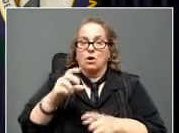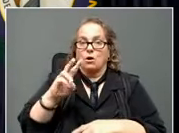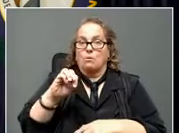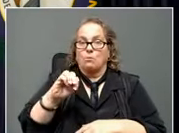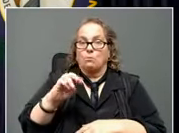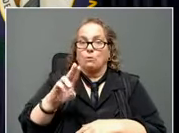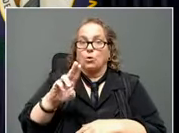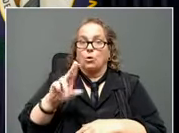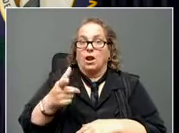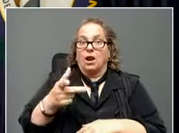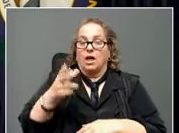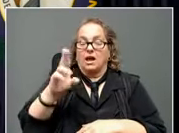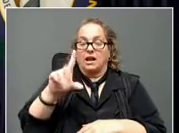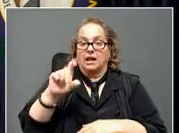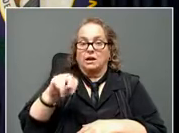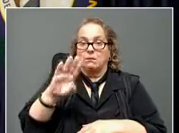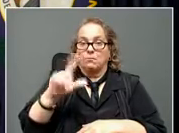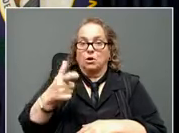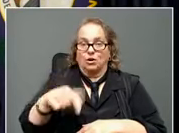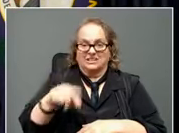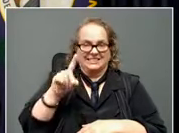December. Positivity rate,